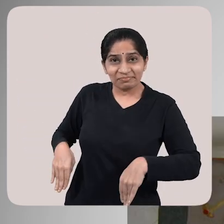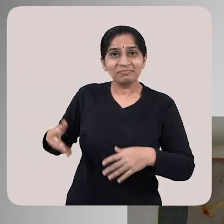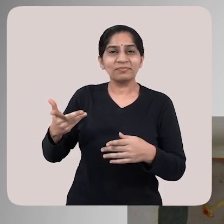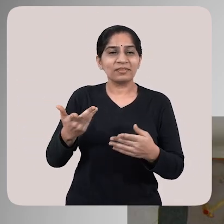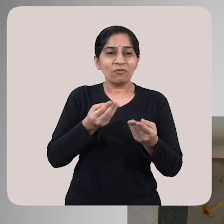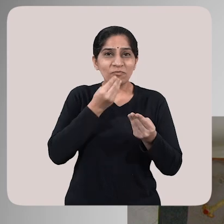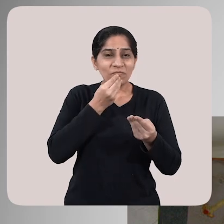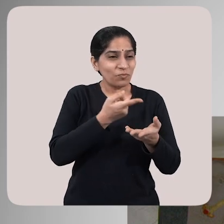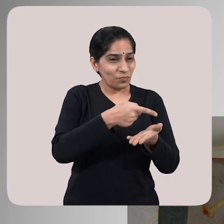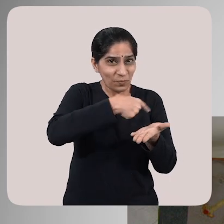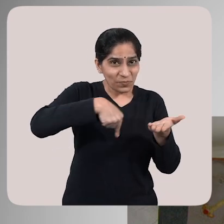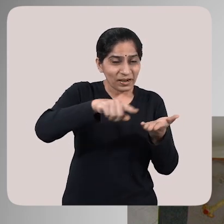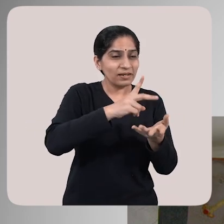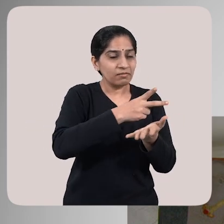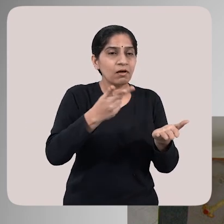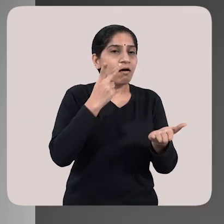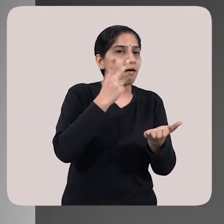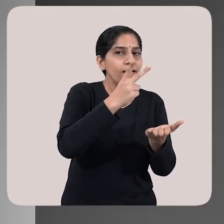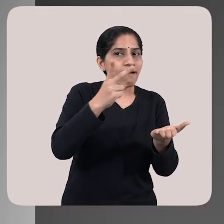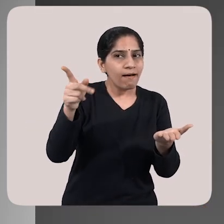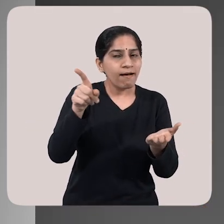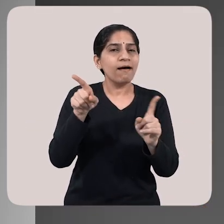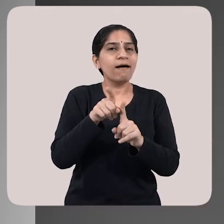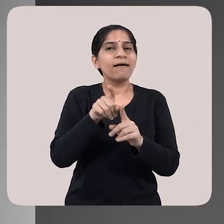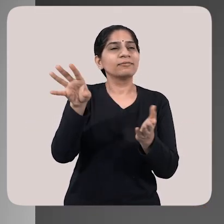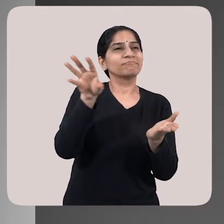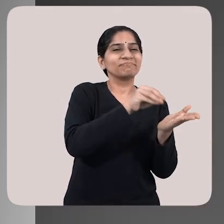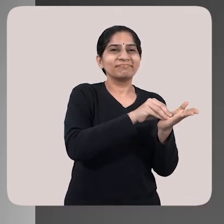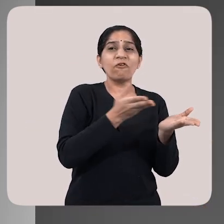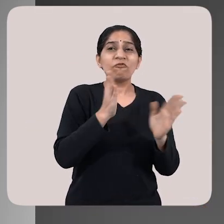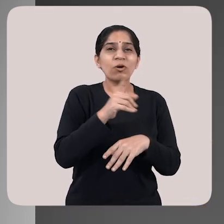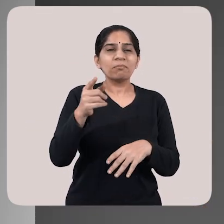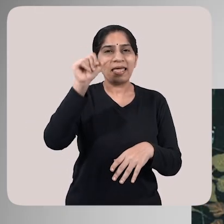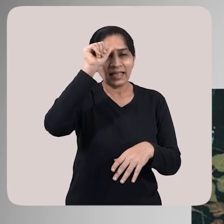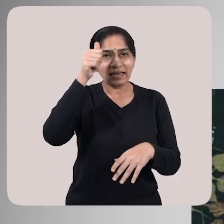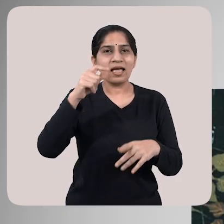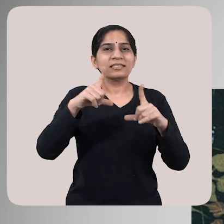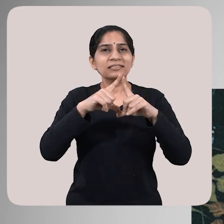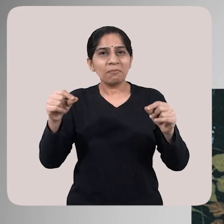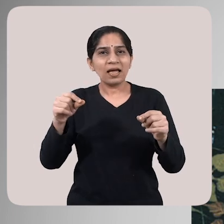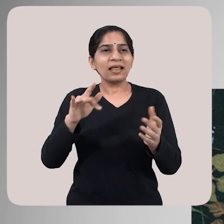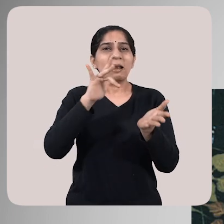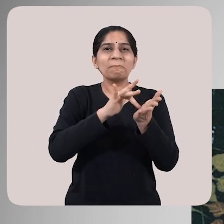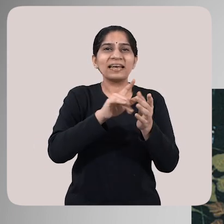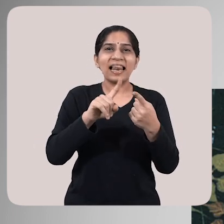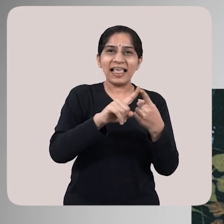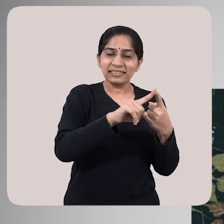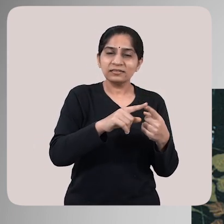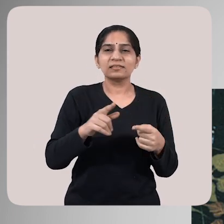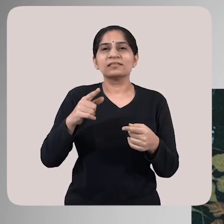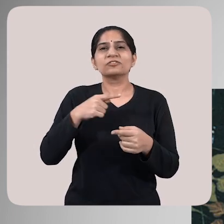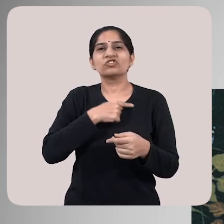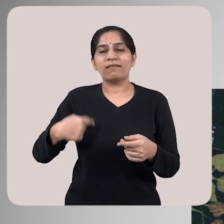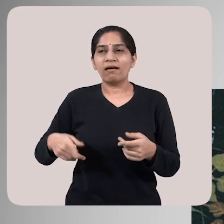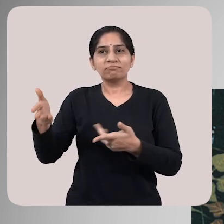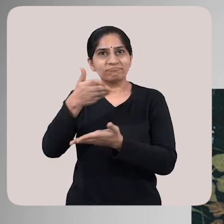They borrowed these elements from textiles, ceramics, screens, and prints that were imported from India, Japan, the